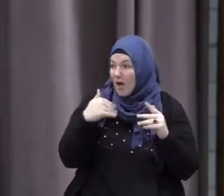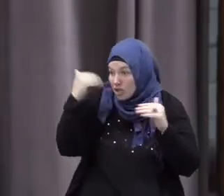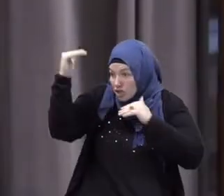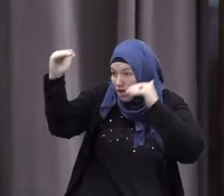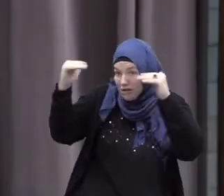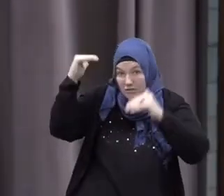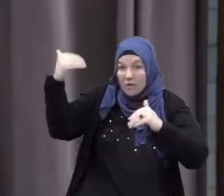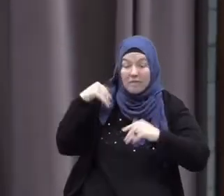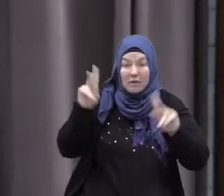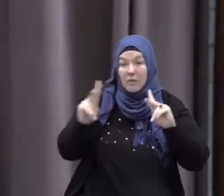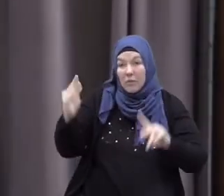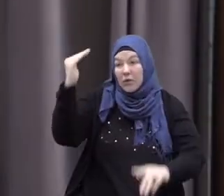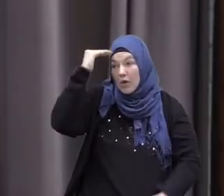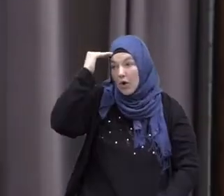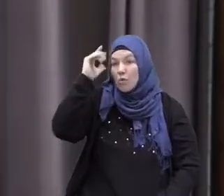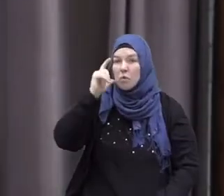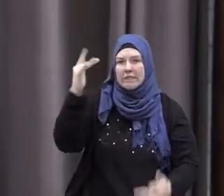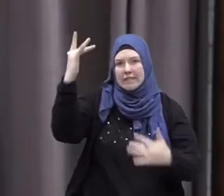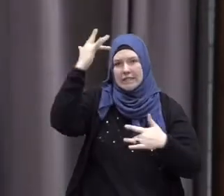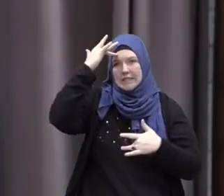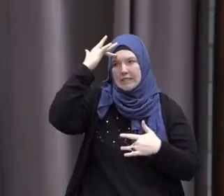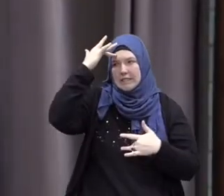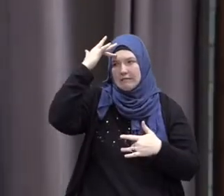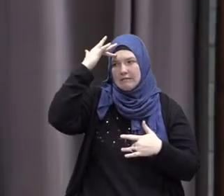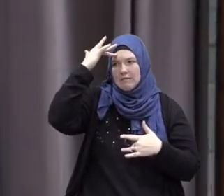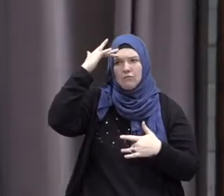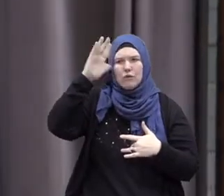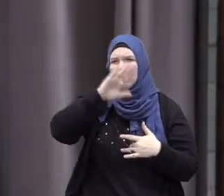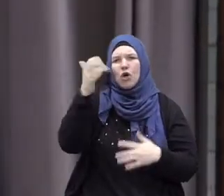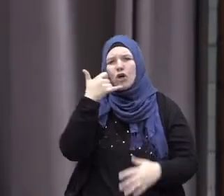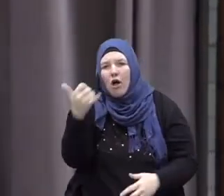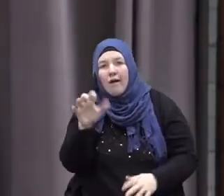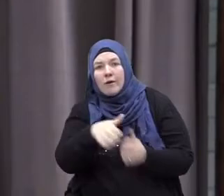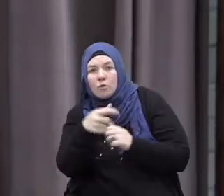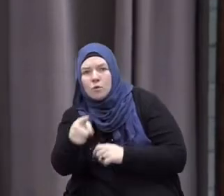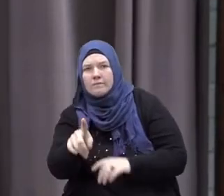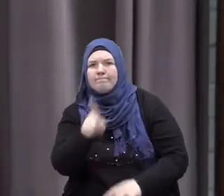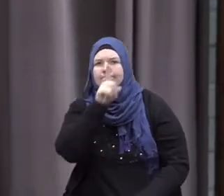have people that we know who are sick. We don't even check on them.